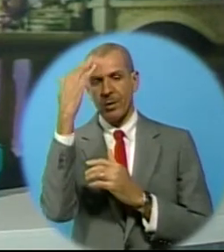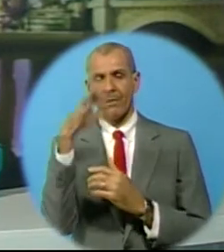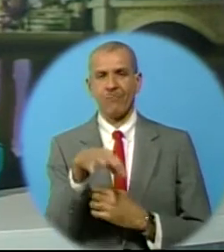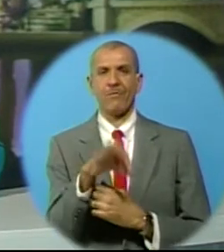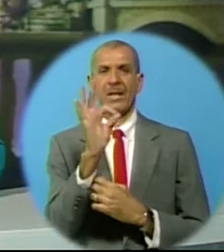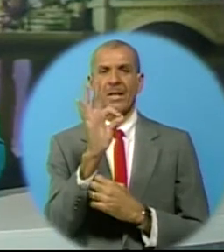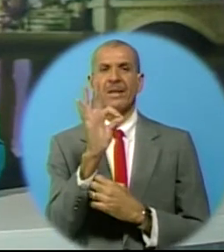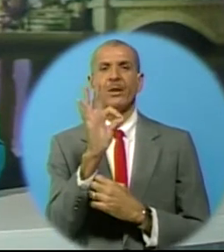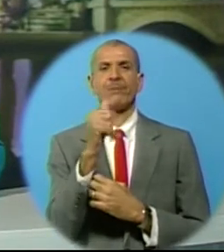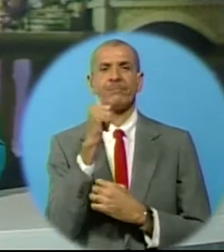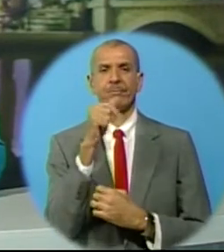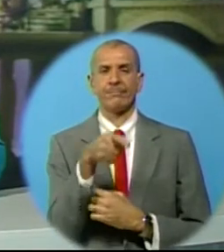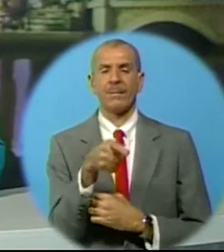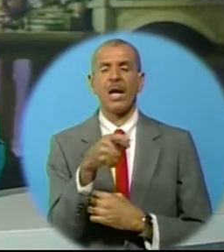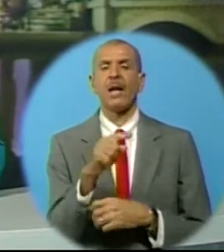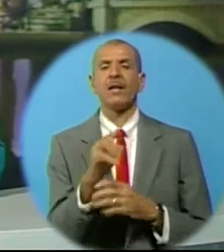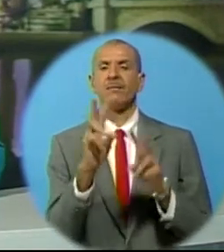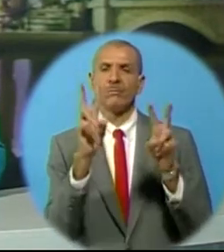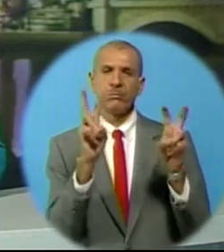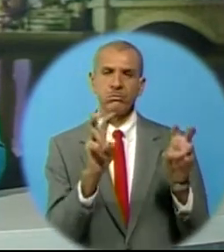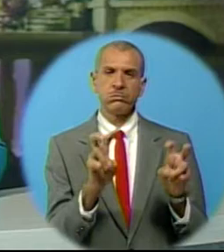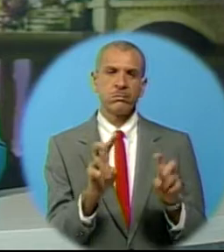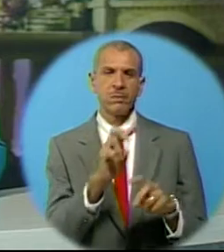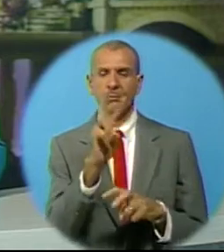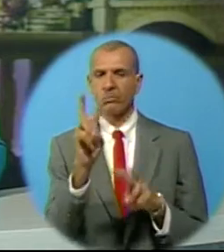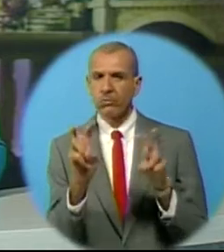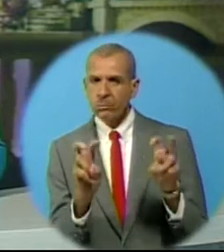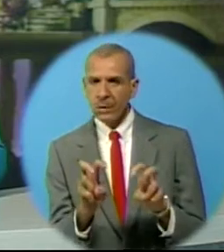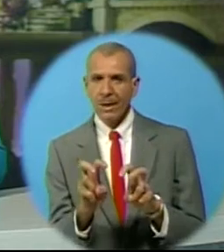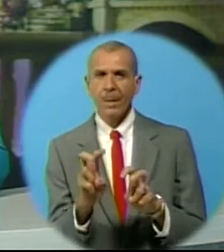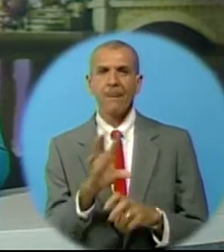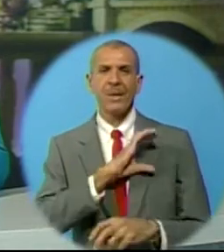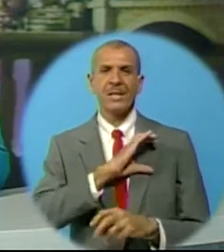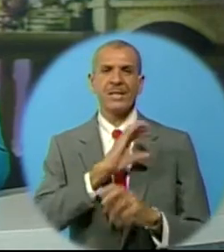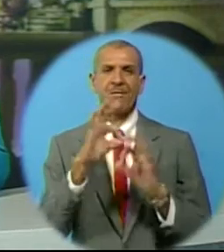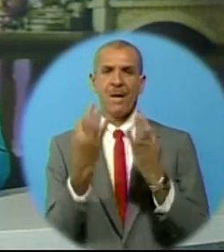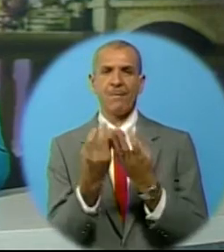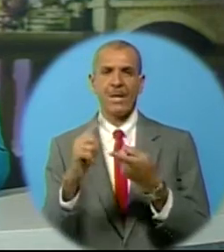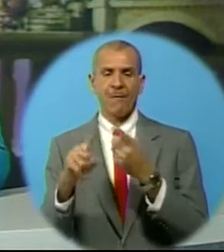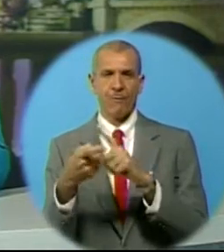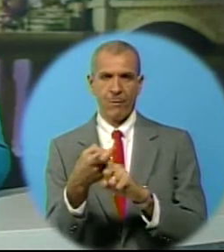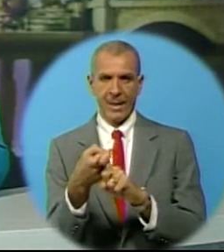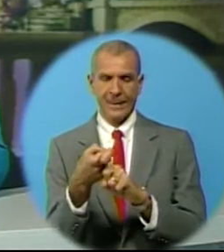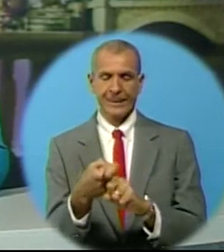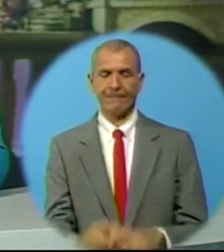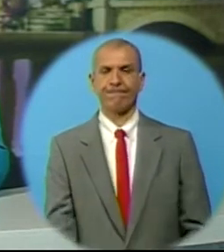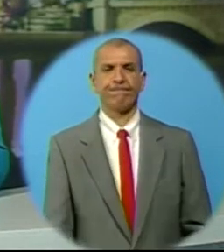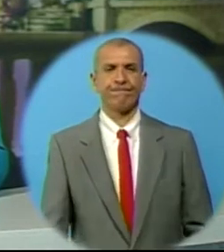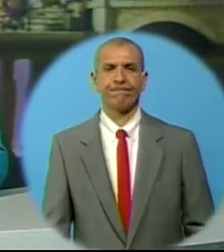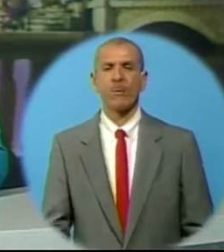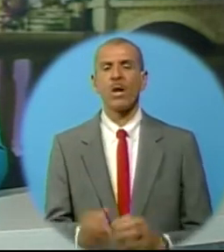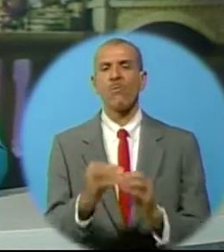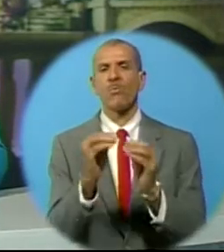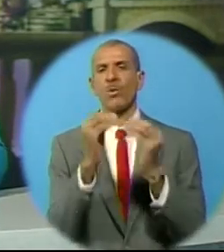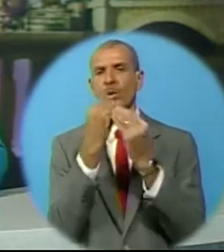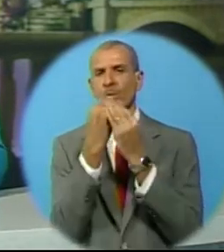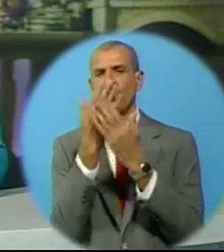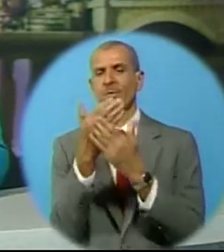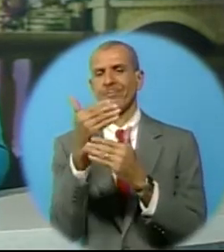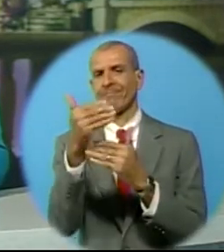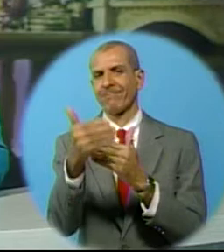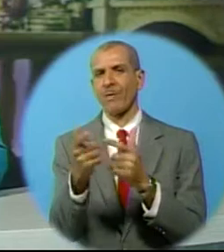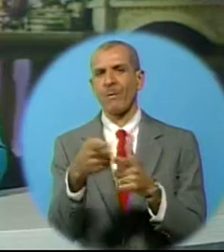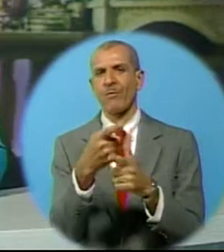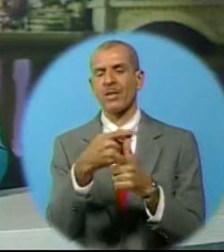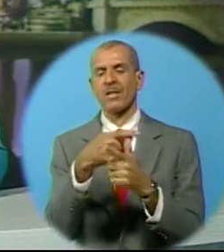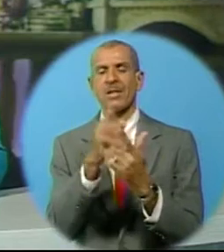loved ones. Searches were also conducted by police, family and friends. We'll have more news just ahead, but